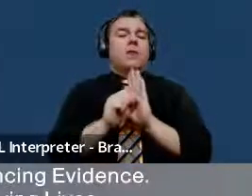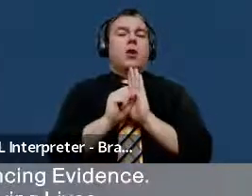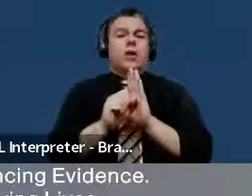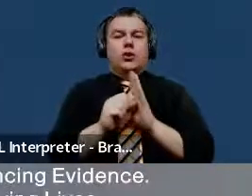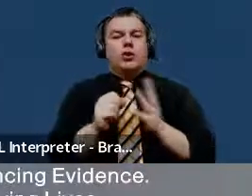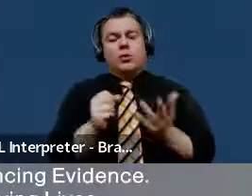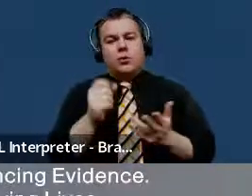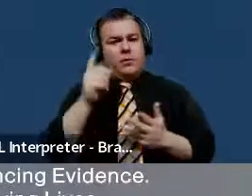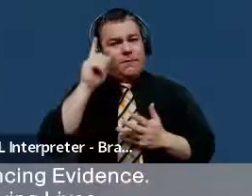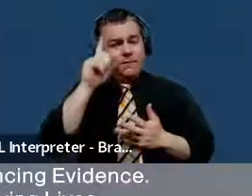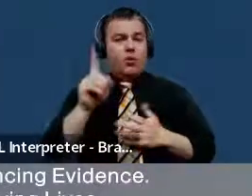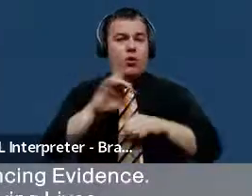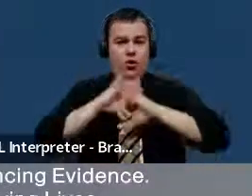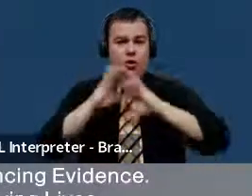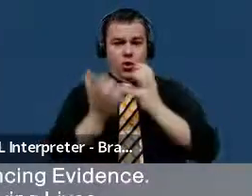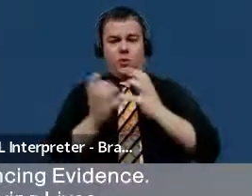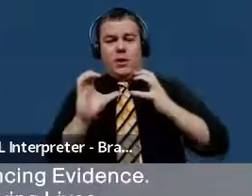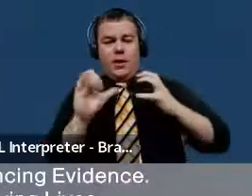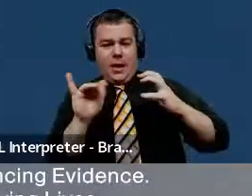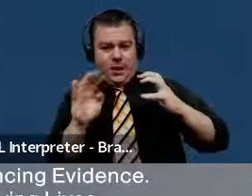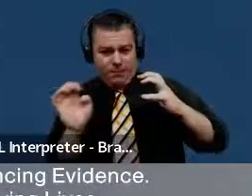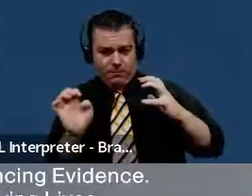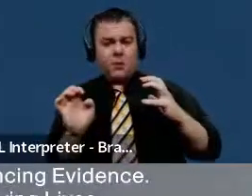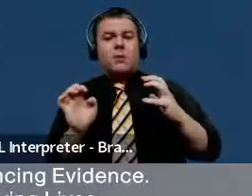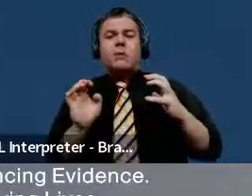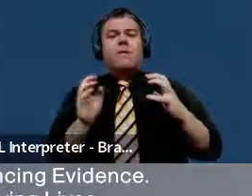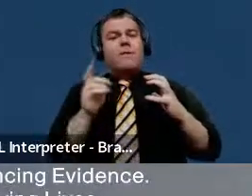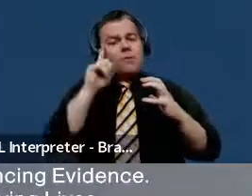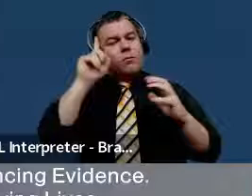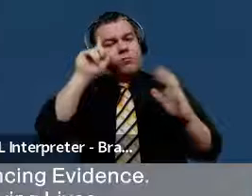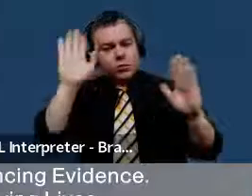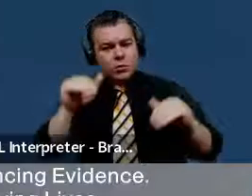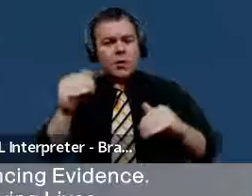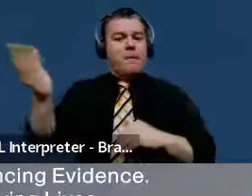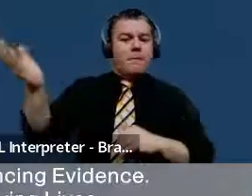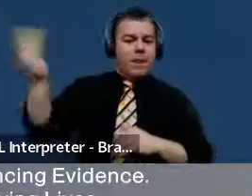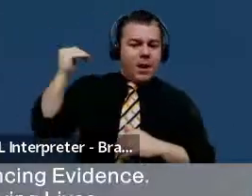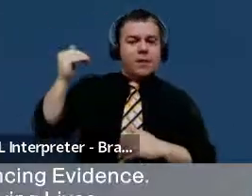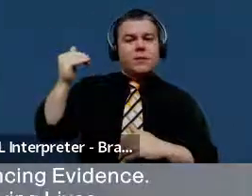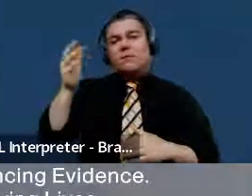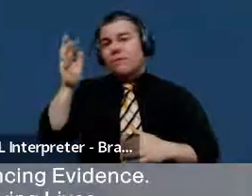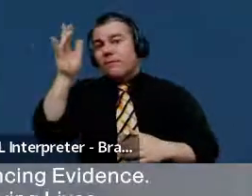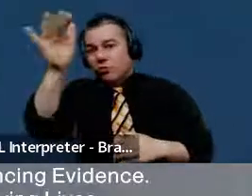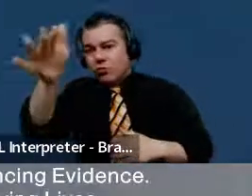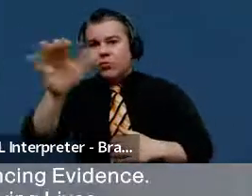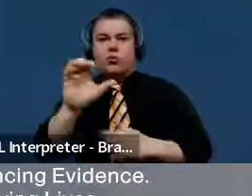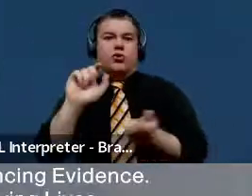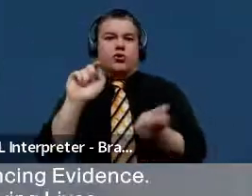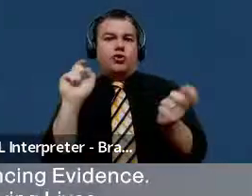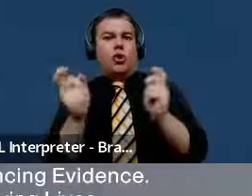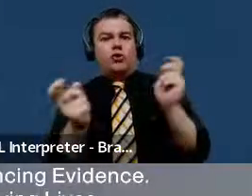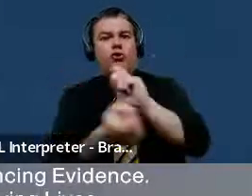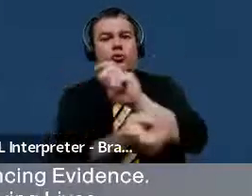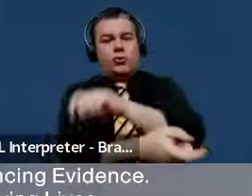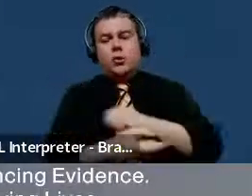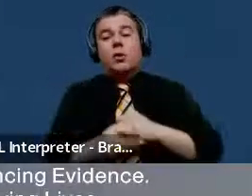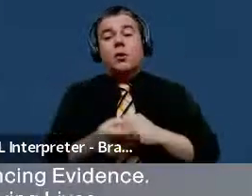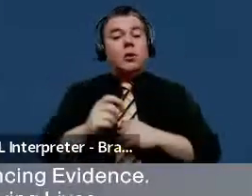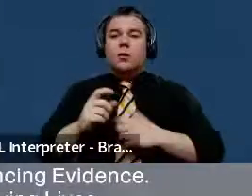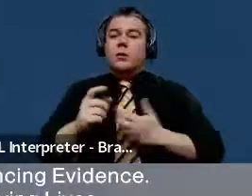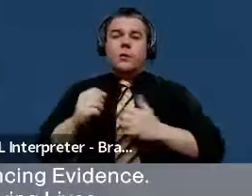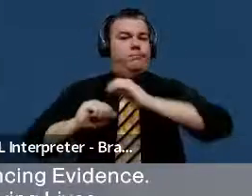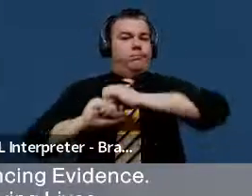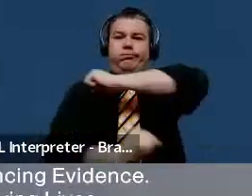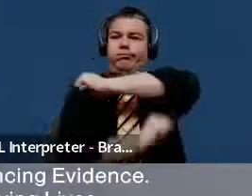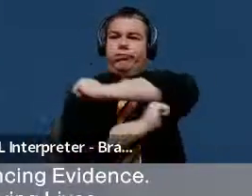be used to recreate past or predict future climate change. They form the building blocks of a plethora of